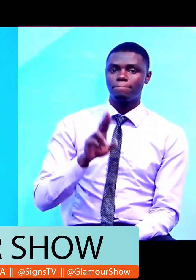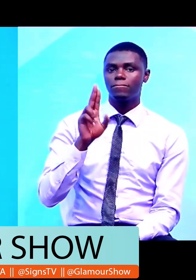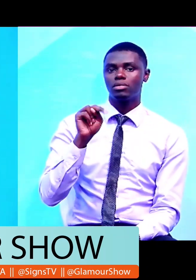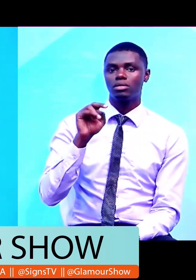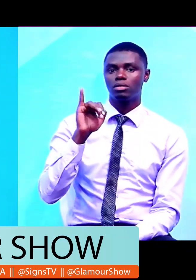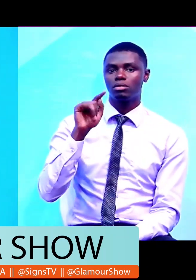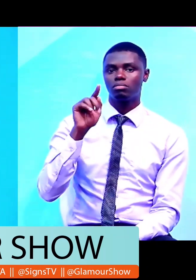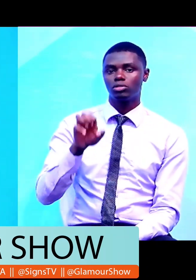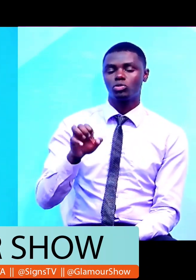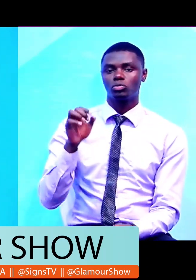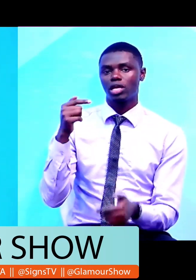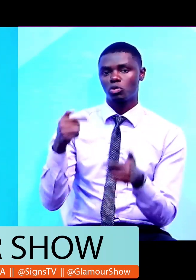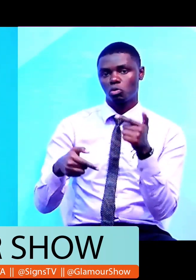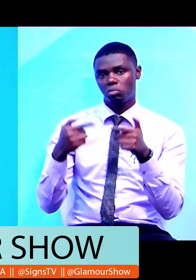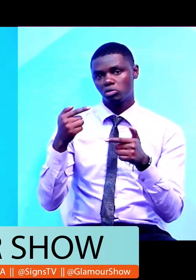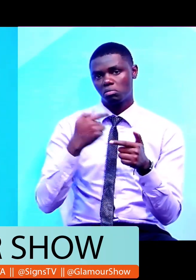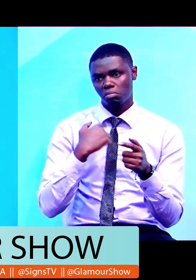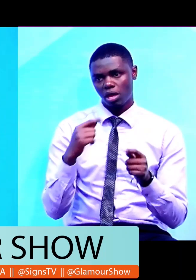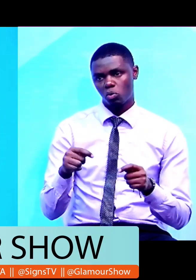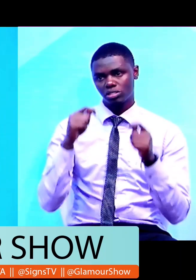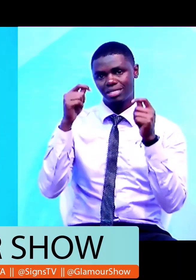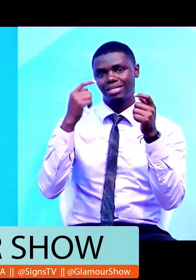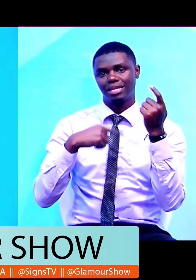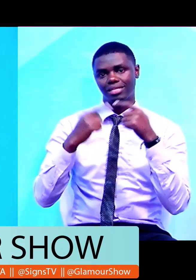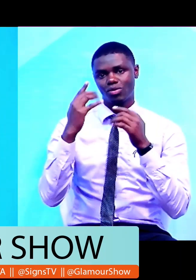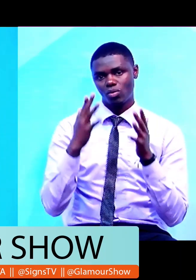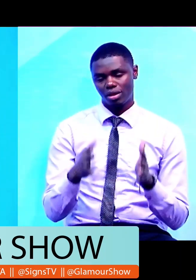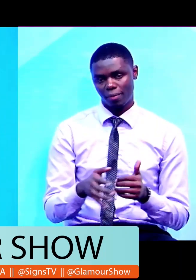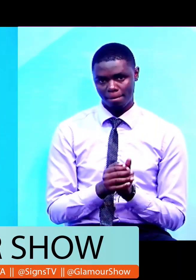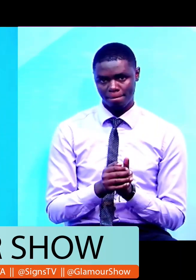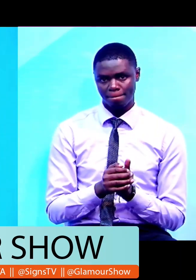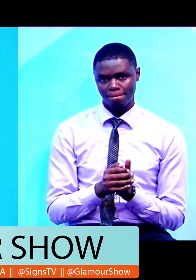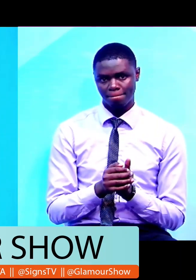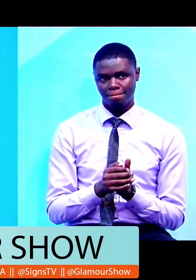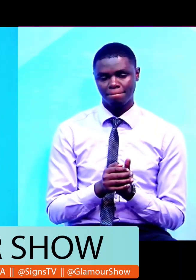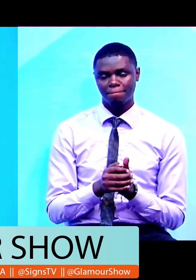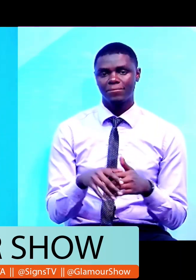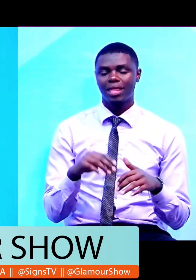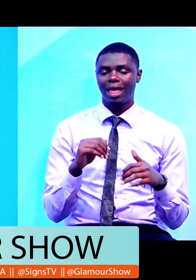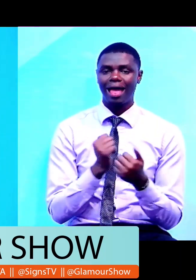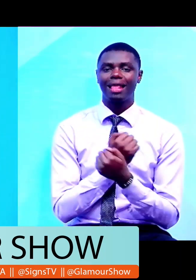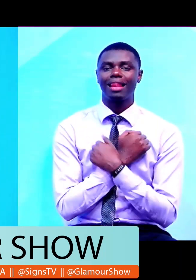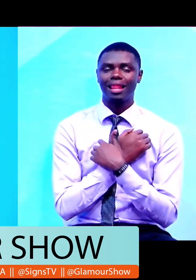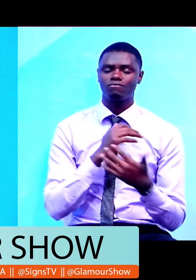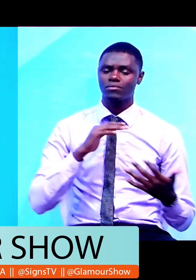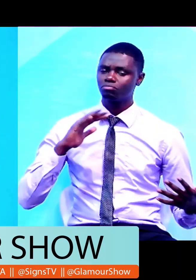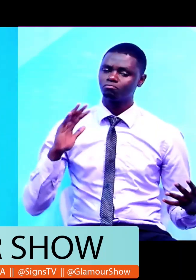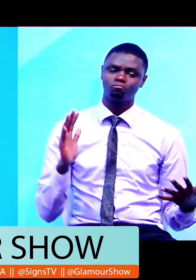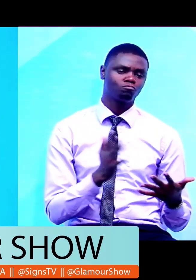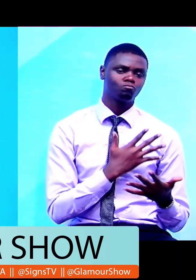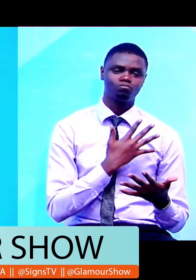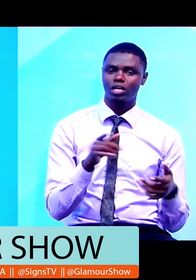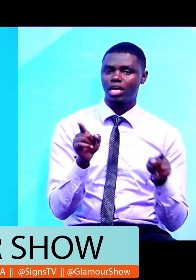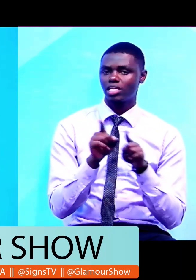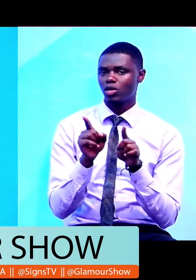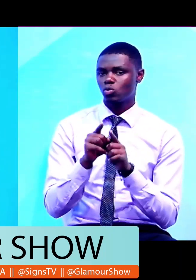International. I was the talent winner, and I love singing. I also